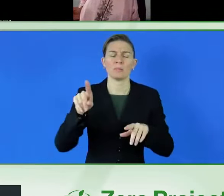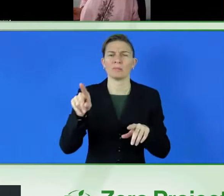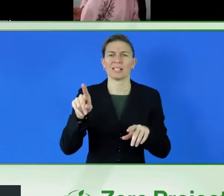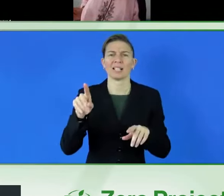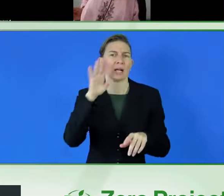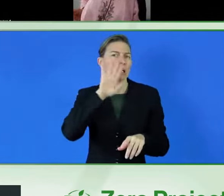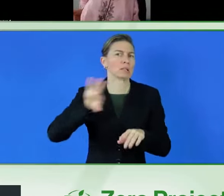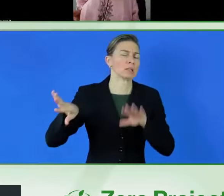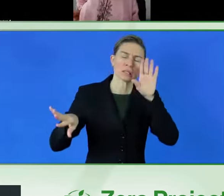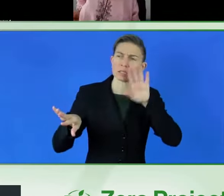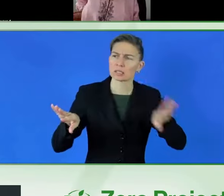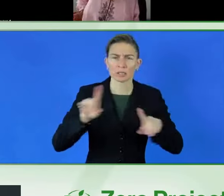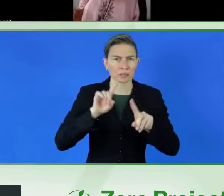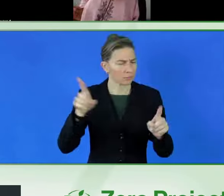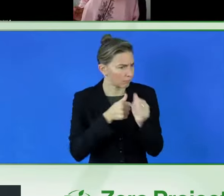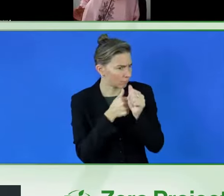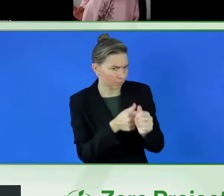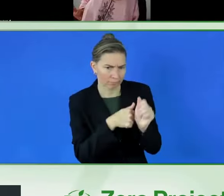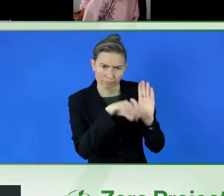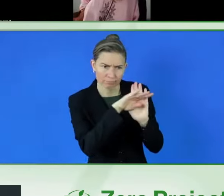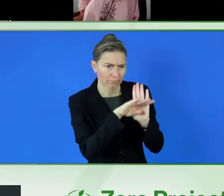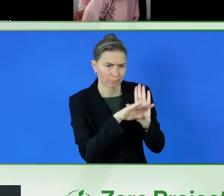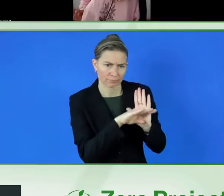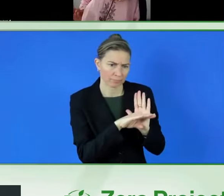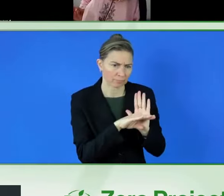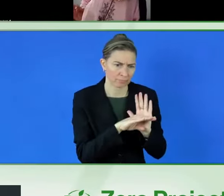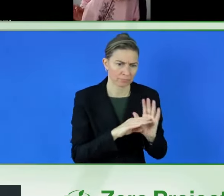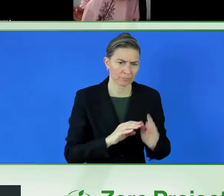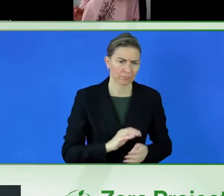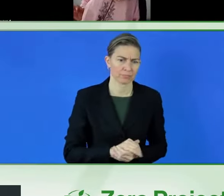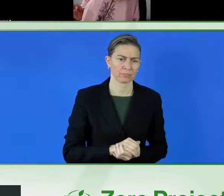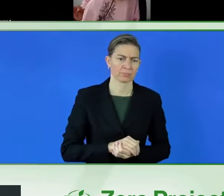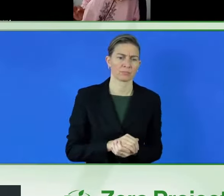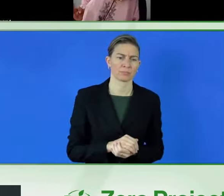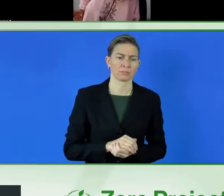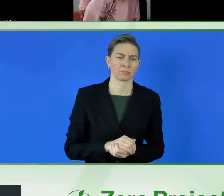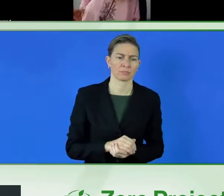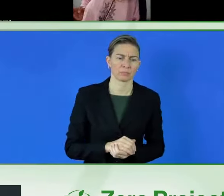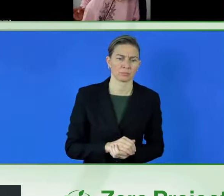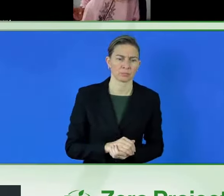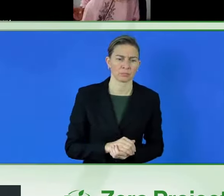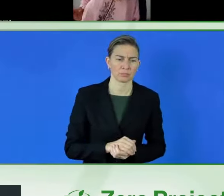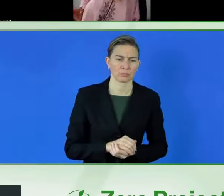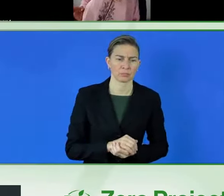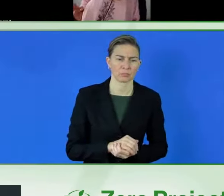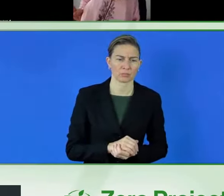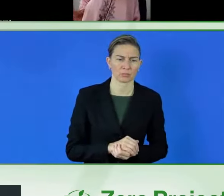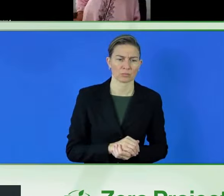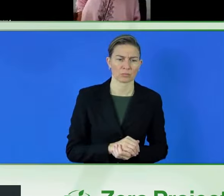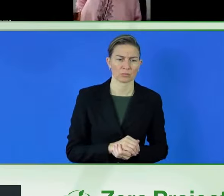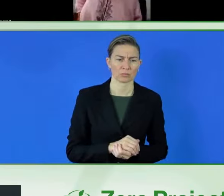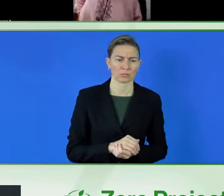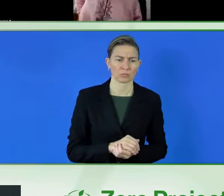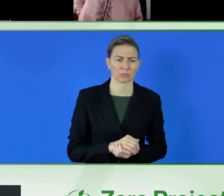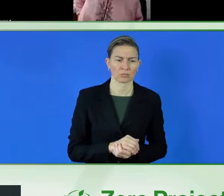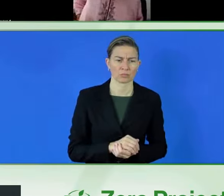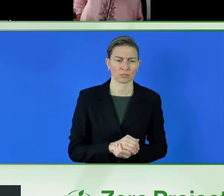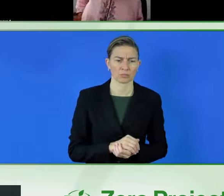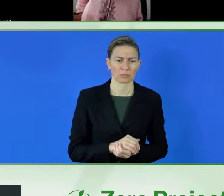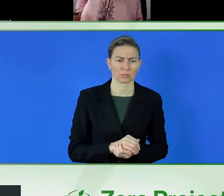lack of awareness among the people with disability and their rights and